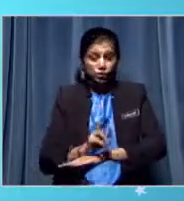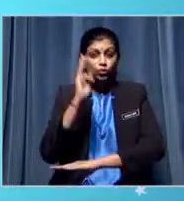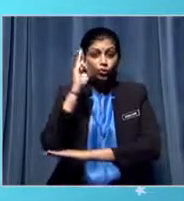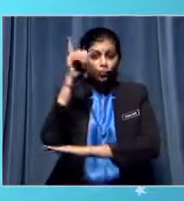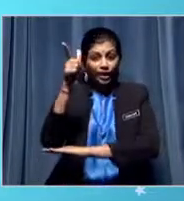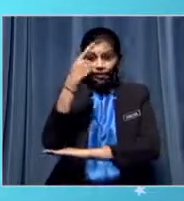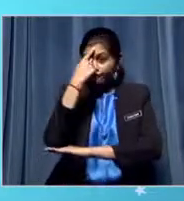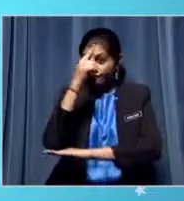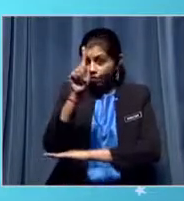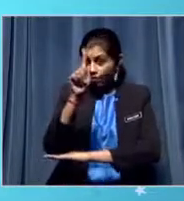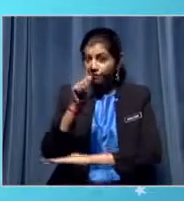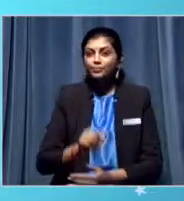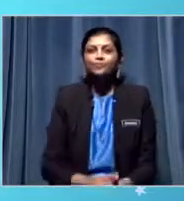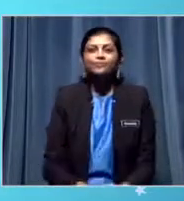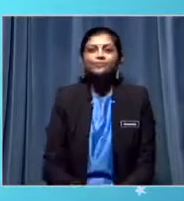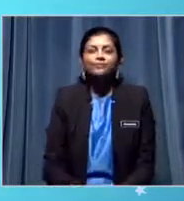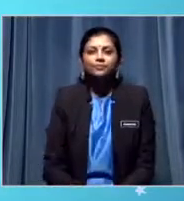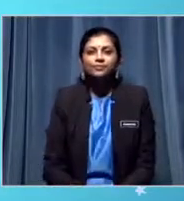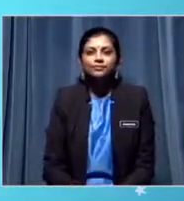for